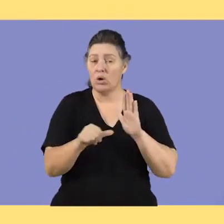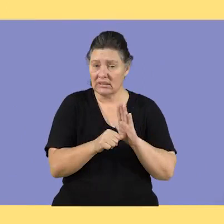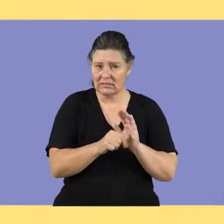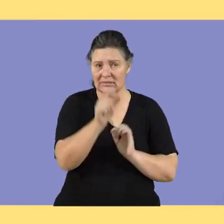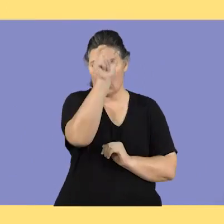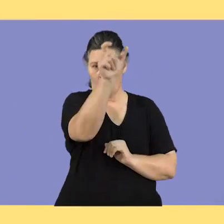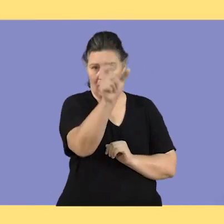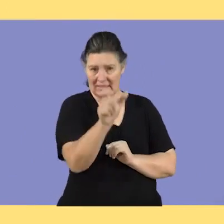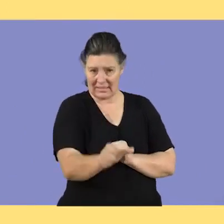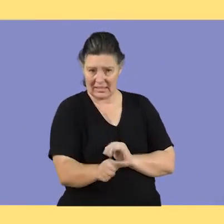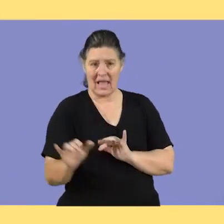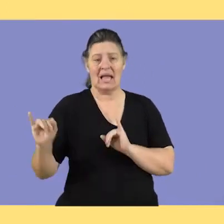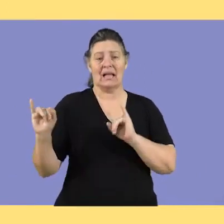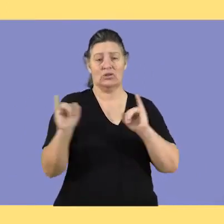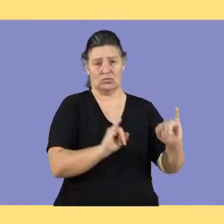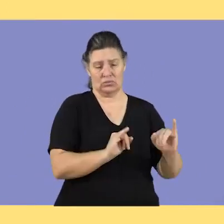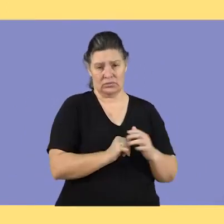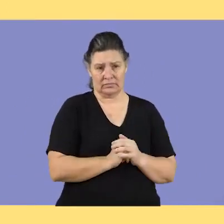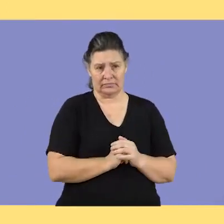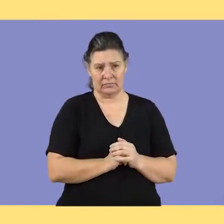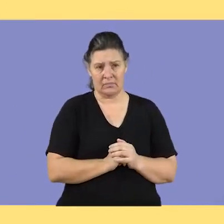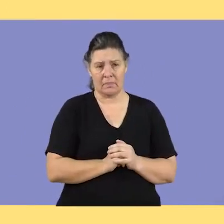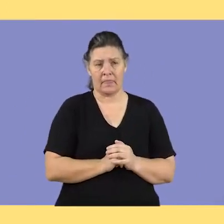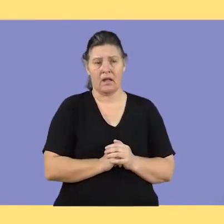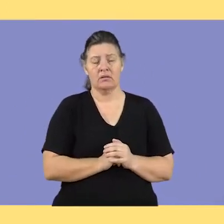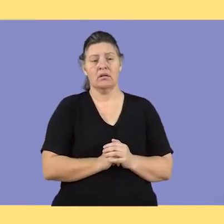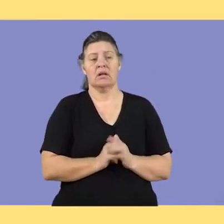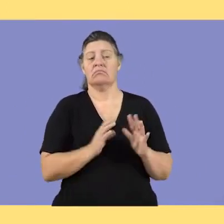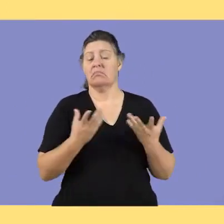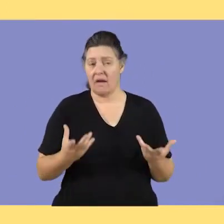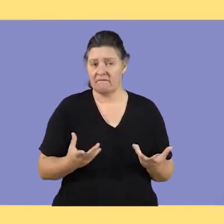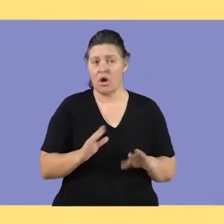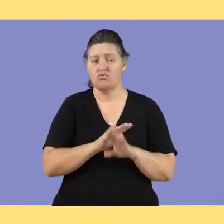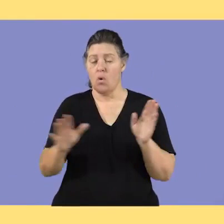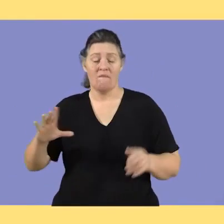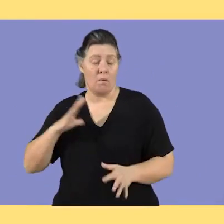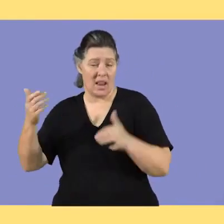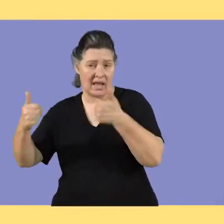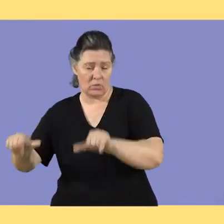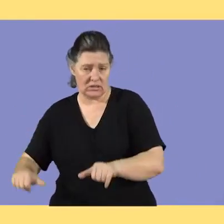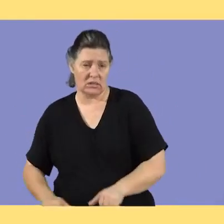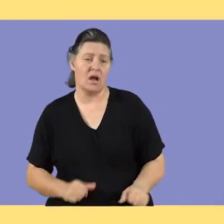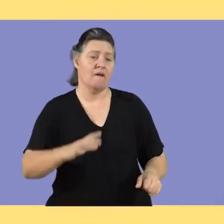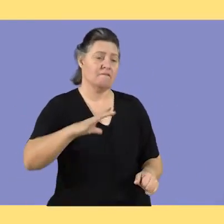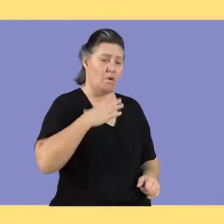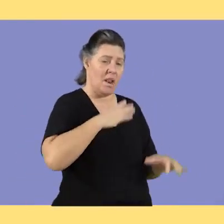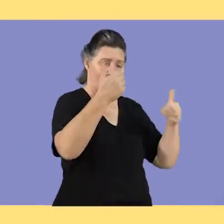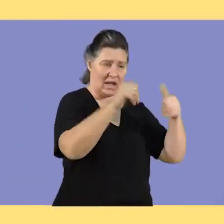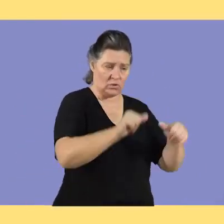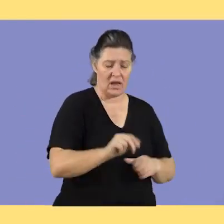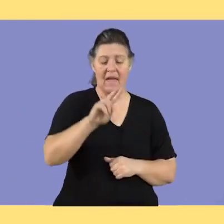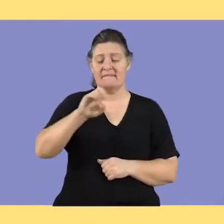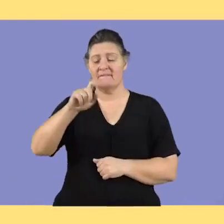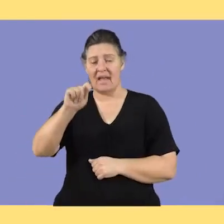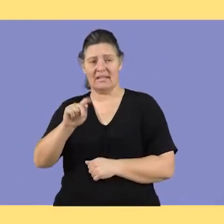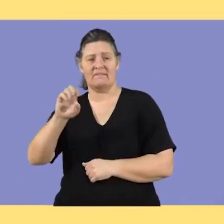that I introduced in the sessions. I spoke of informal accounting, formal accounting. I spoke of the